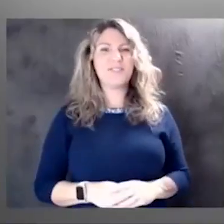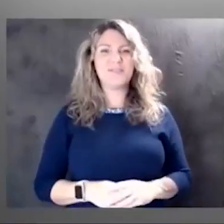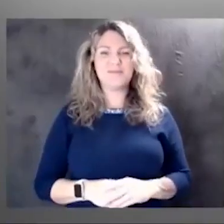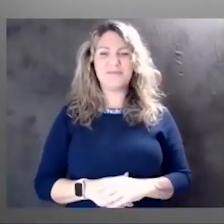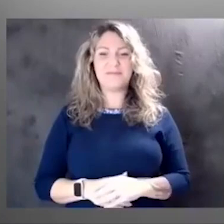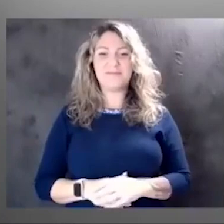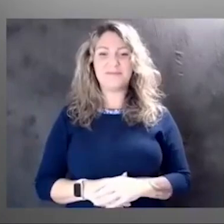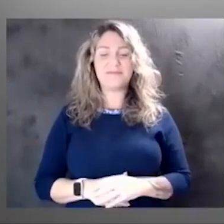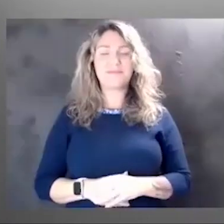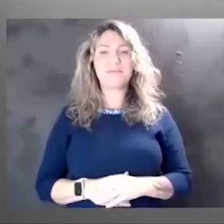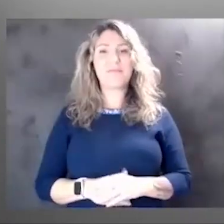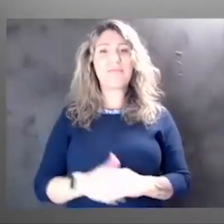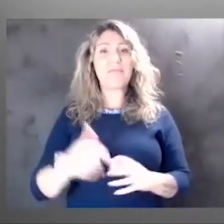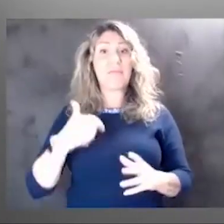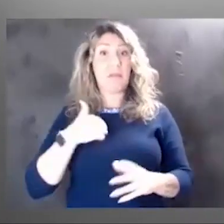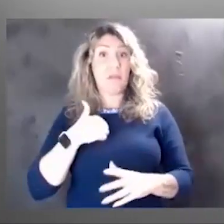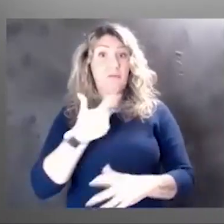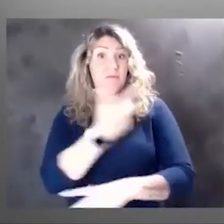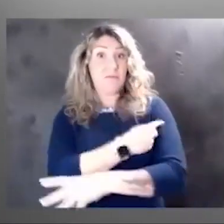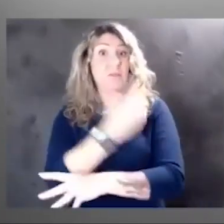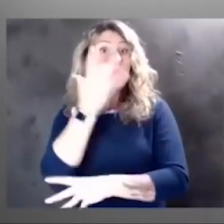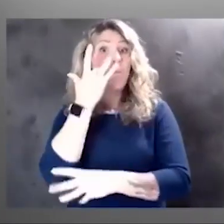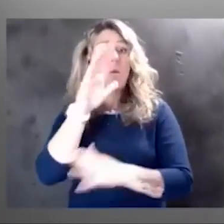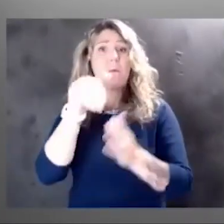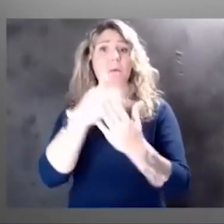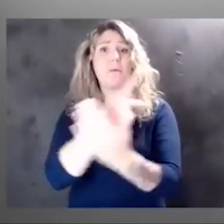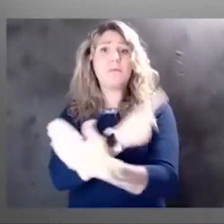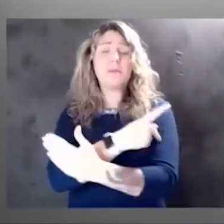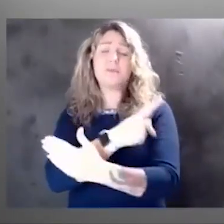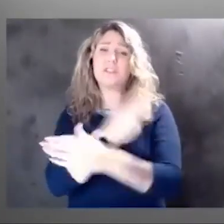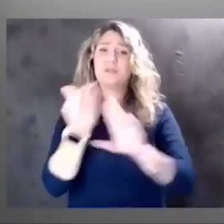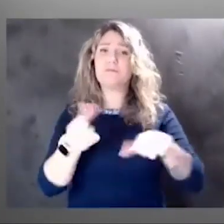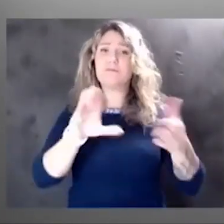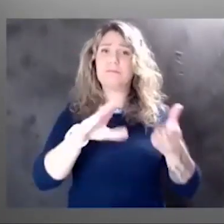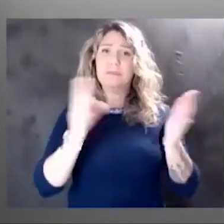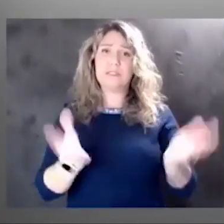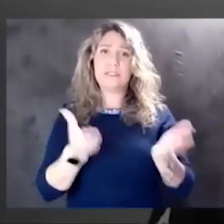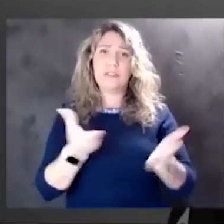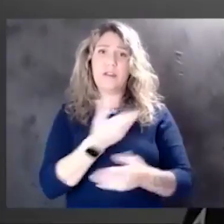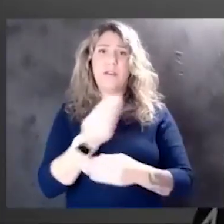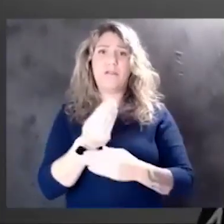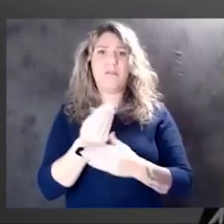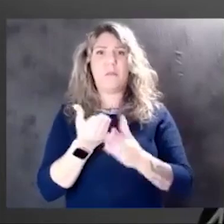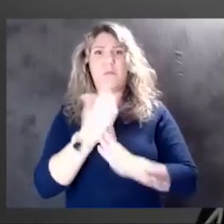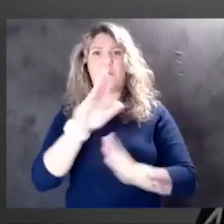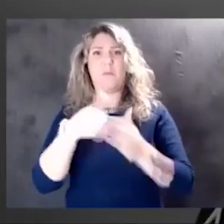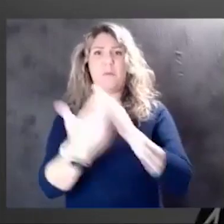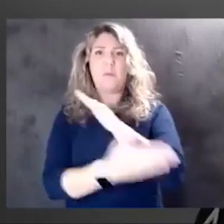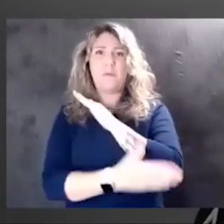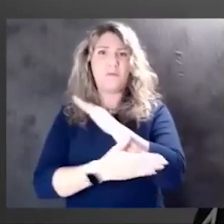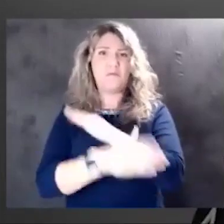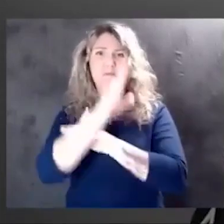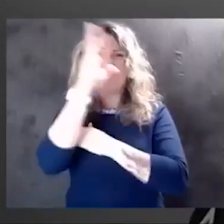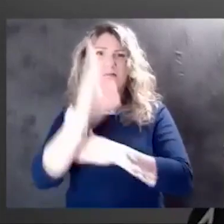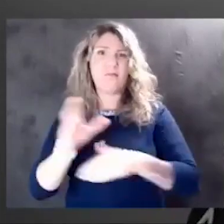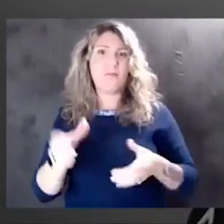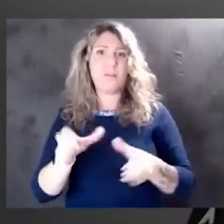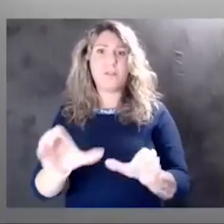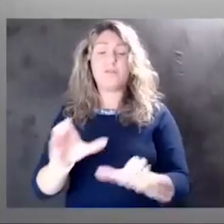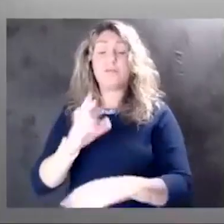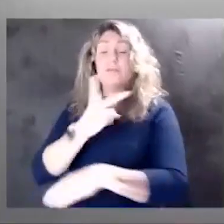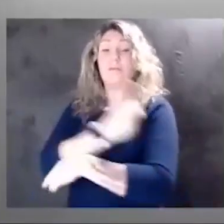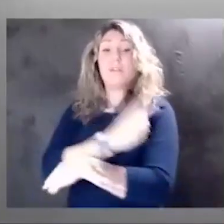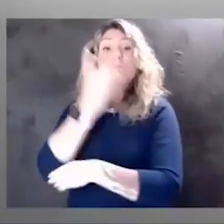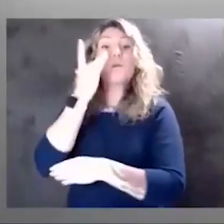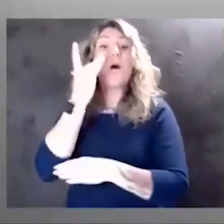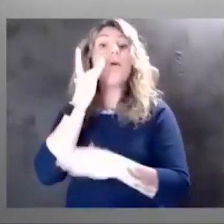I vaccinate for all the patients that we've lost here and throughout the country who never had the chance. I vaccinate to protect the community that I serve.